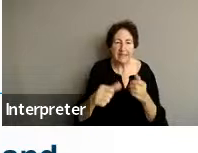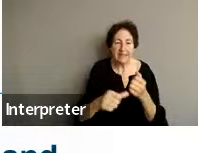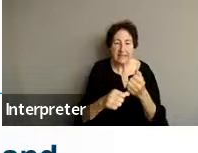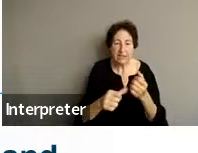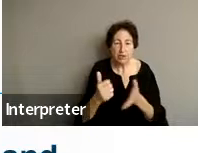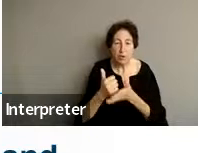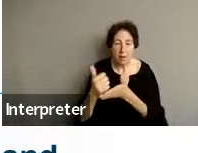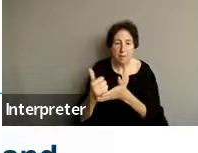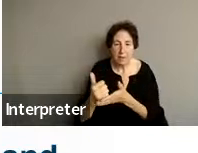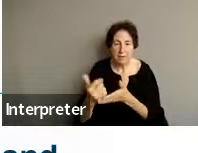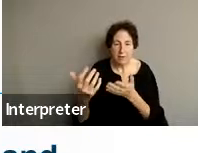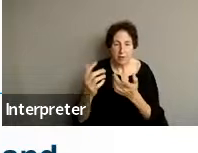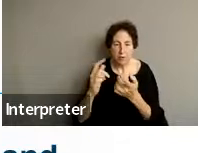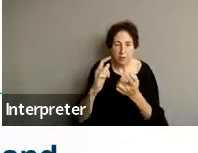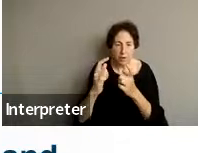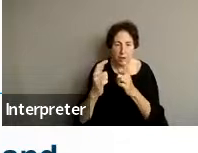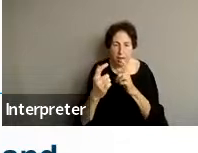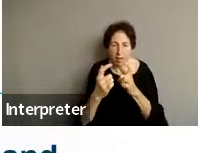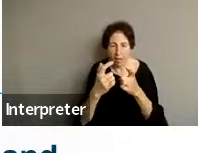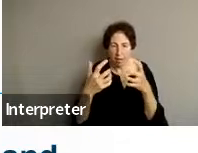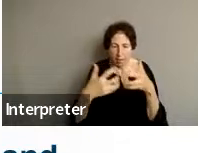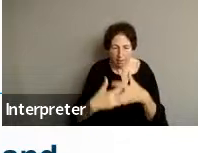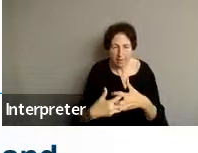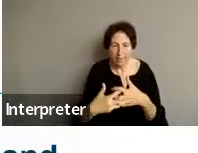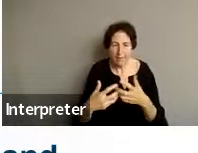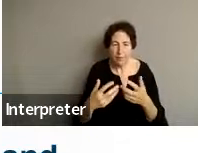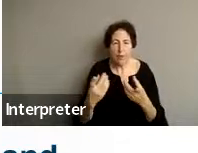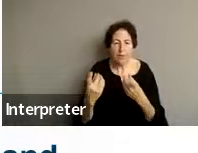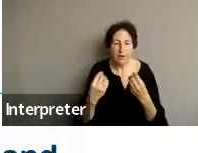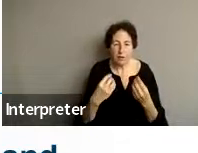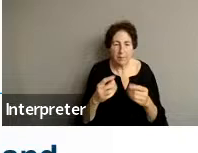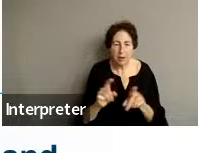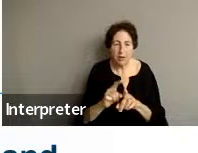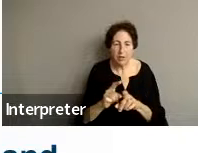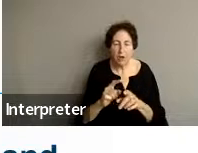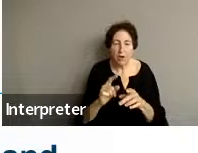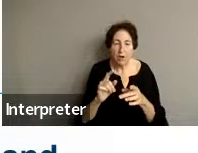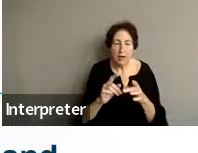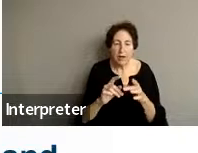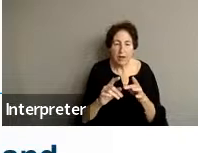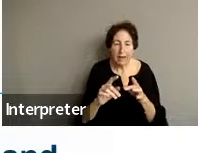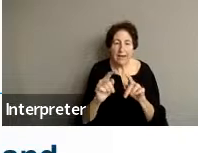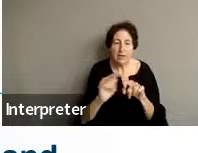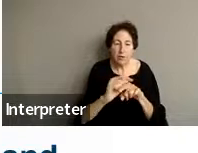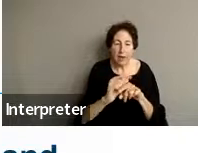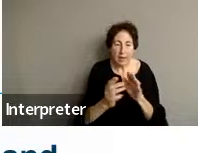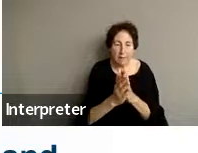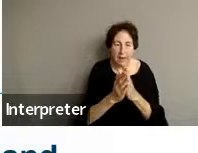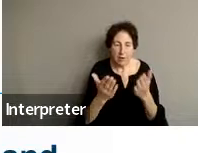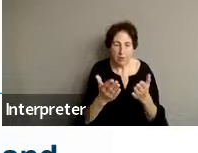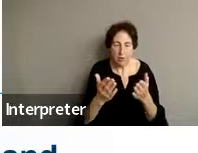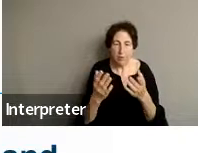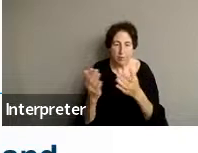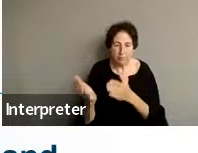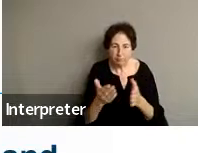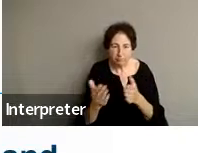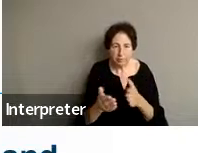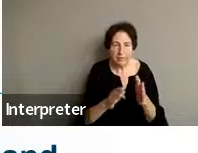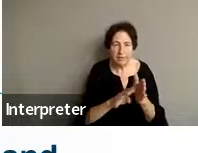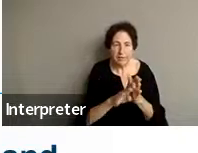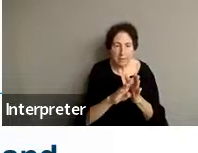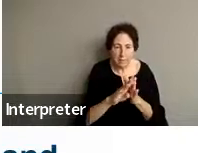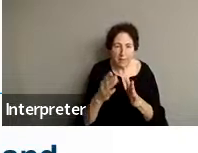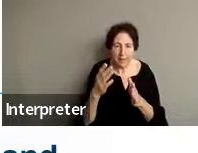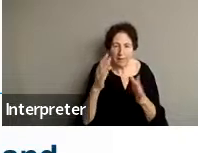them. But also a lot of work has been put in around developing a training manual. which Val will talk about a little bit later.